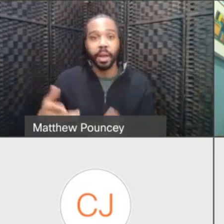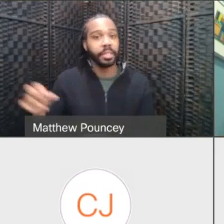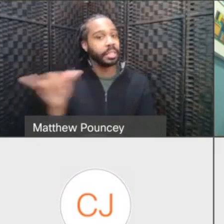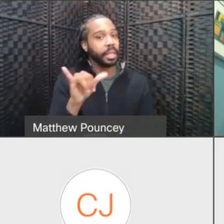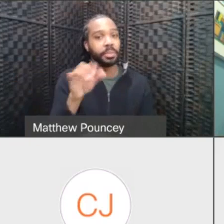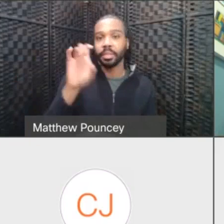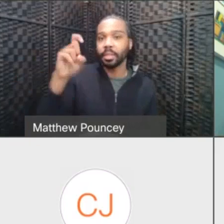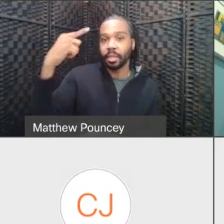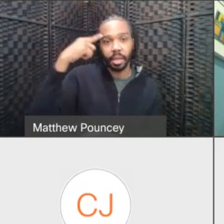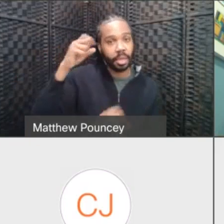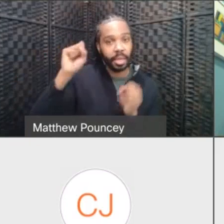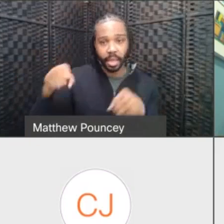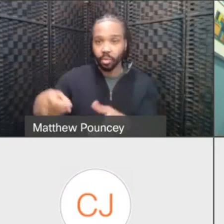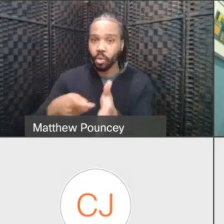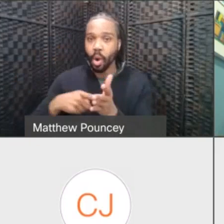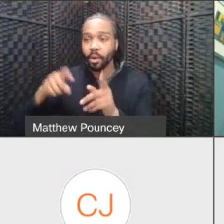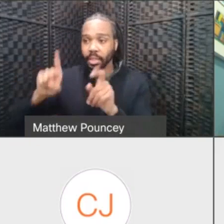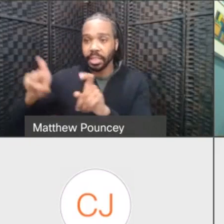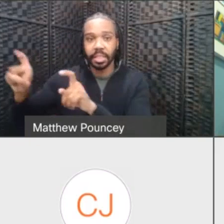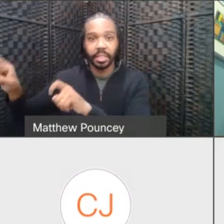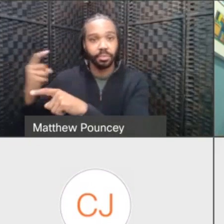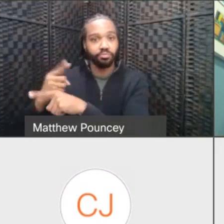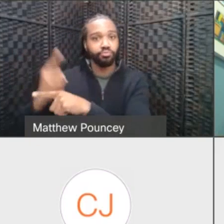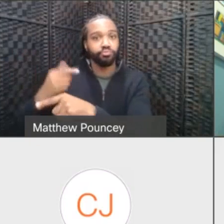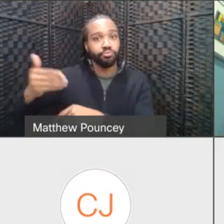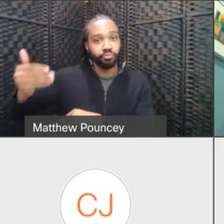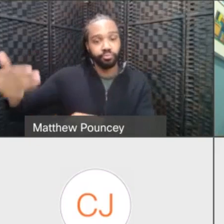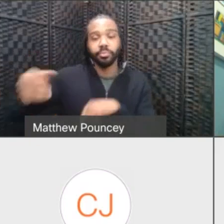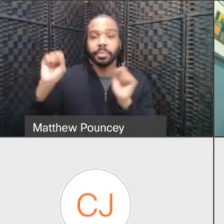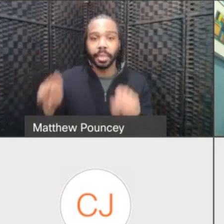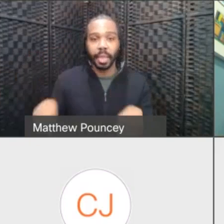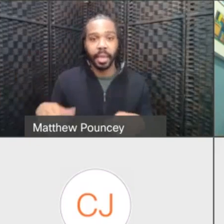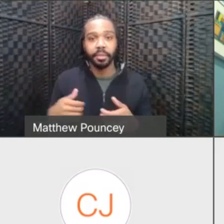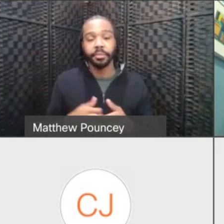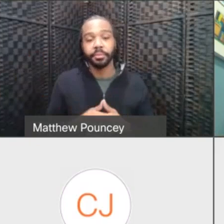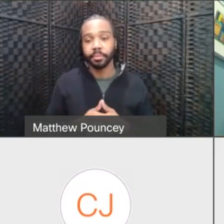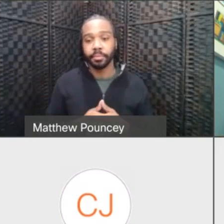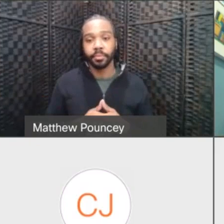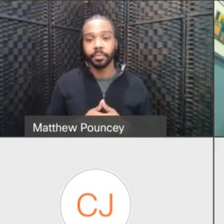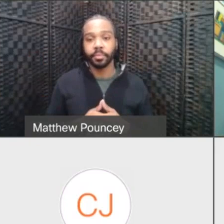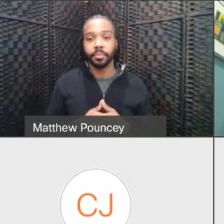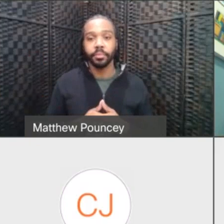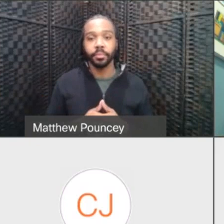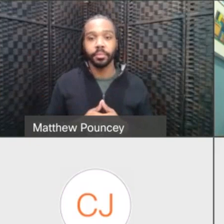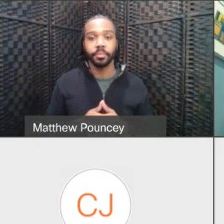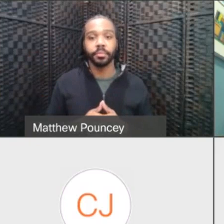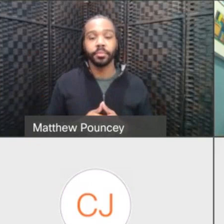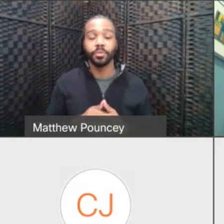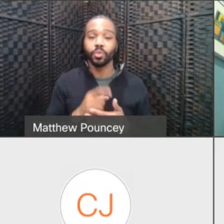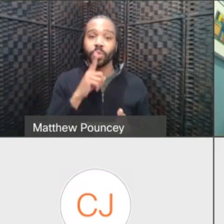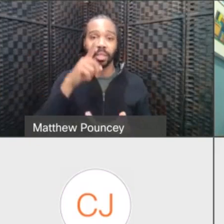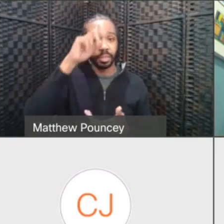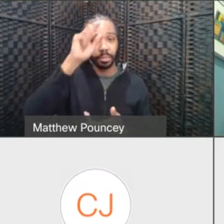can require that people test regularly. So, it is kind of up to each of